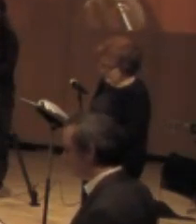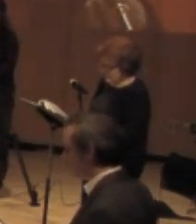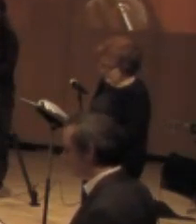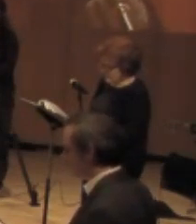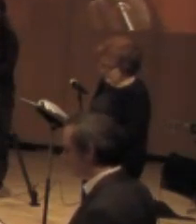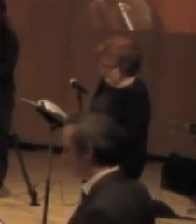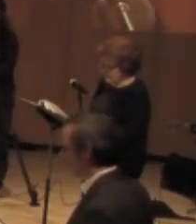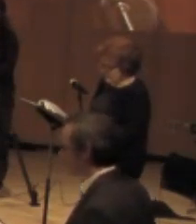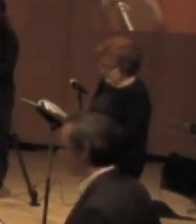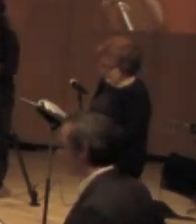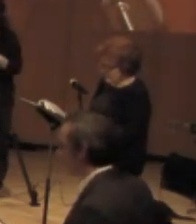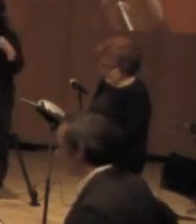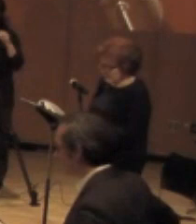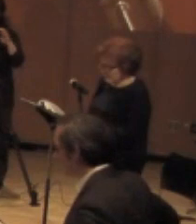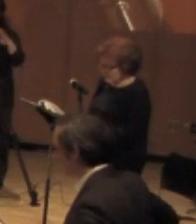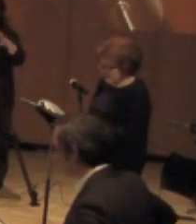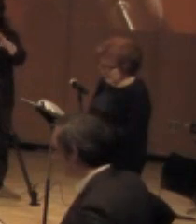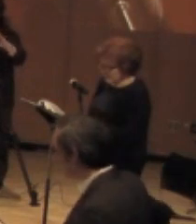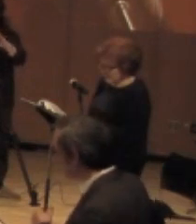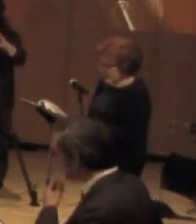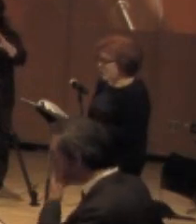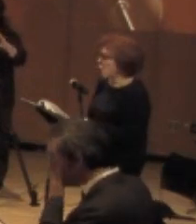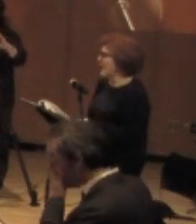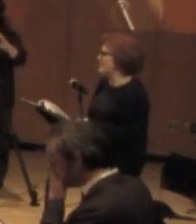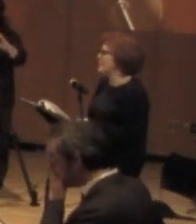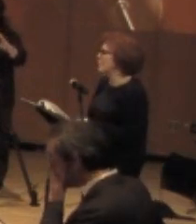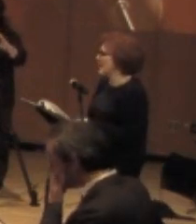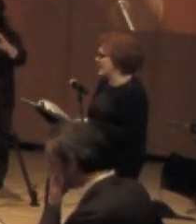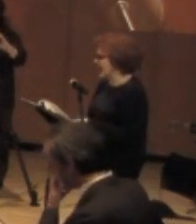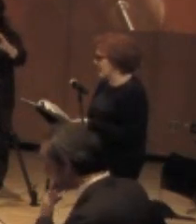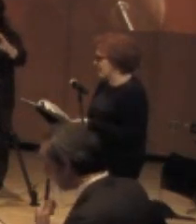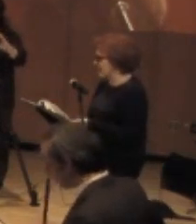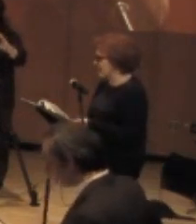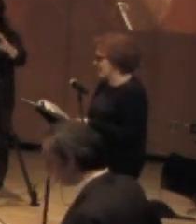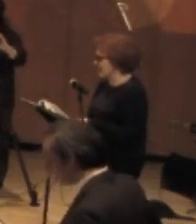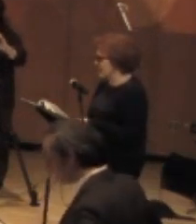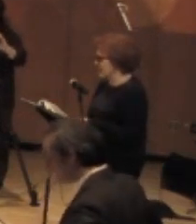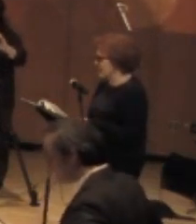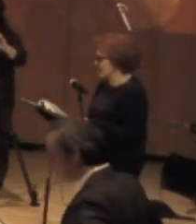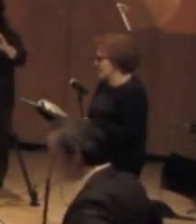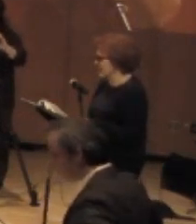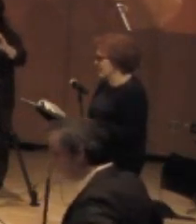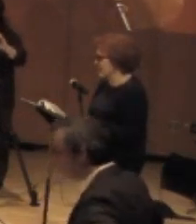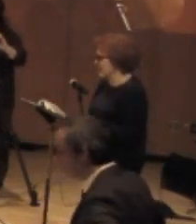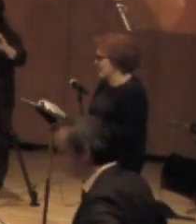longer your eyes they are it all happened the way it